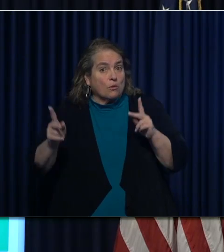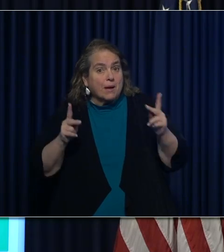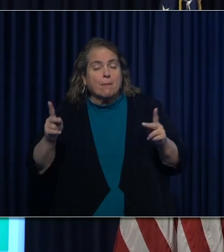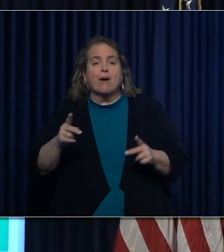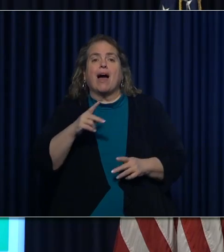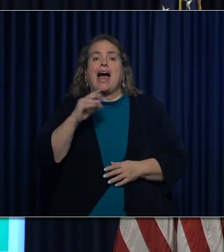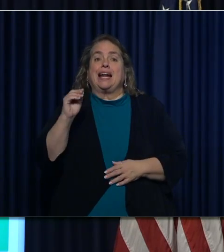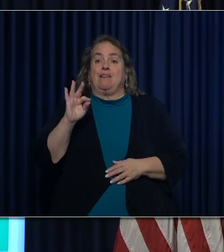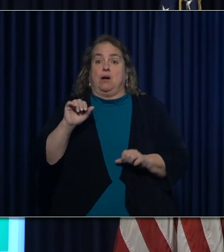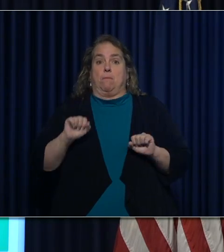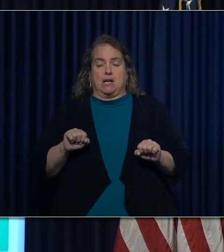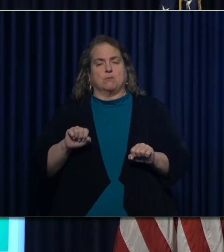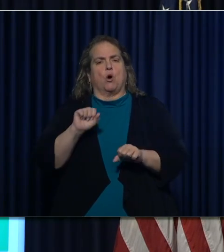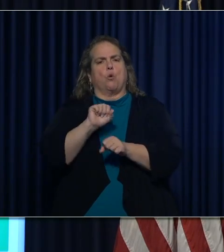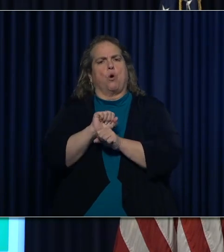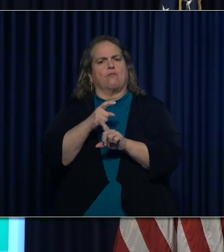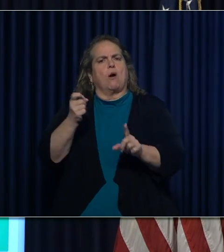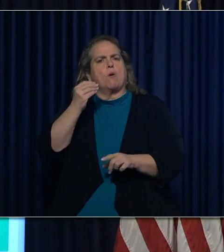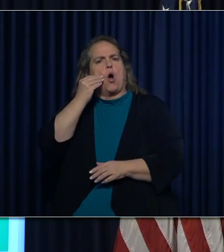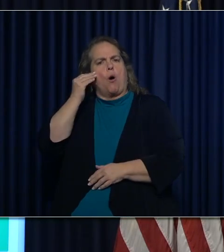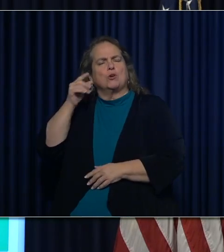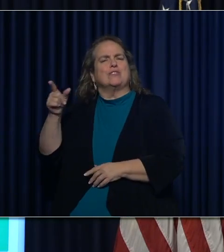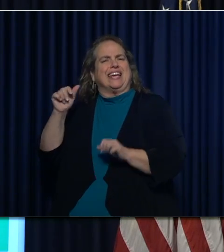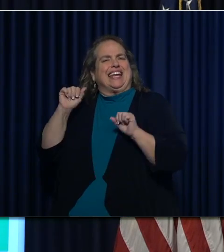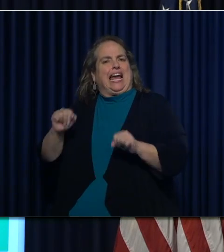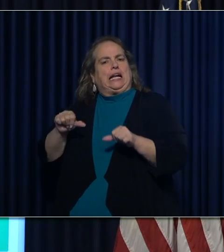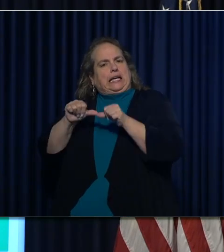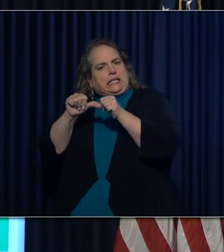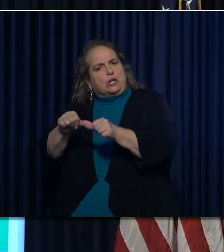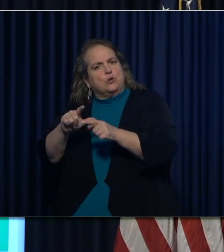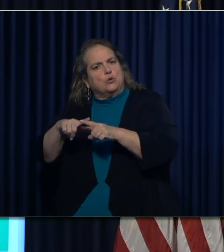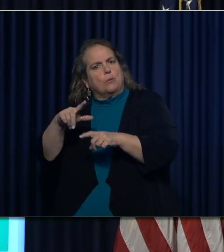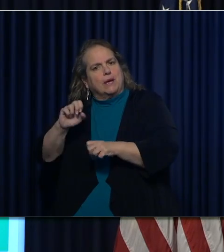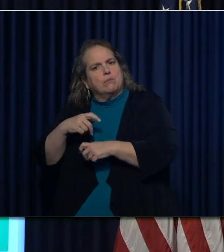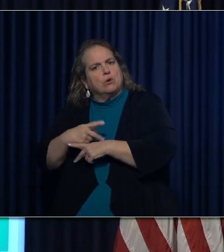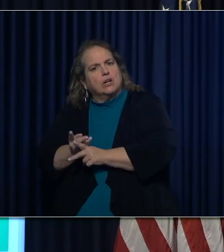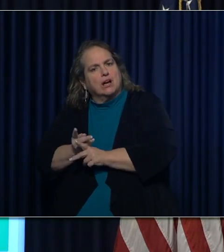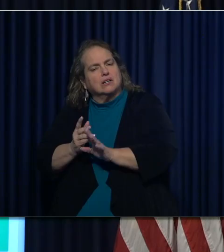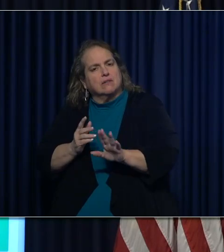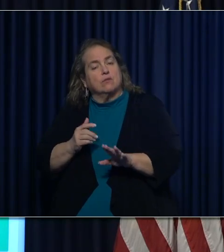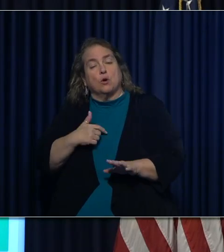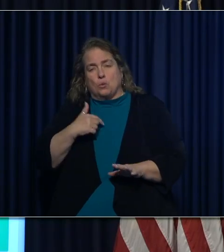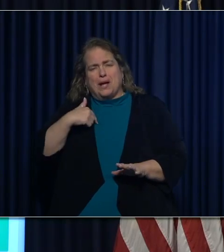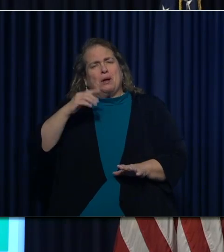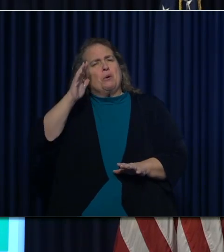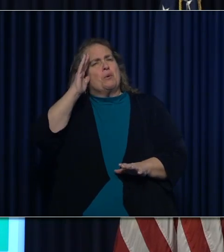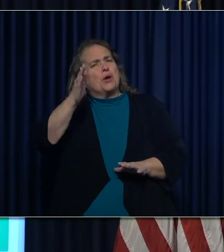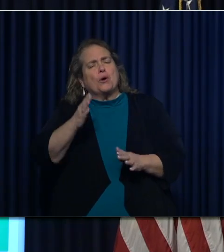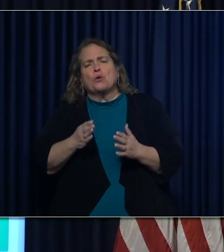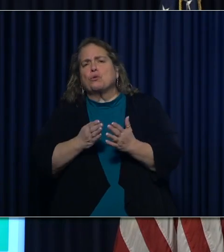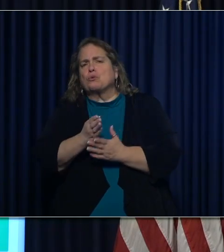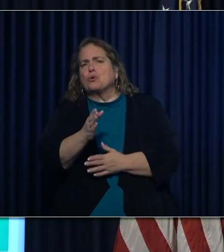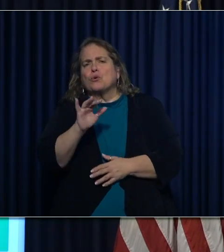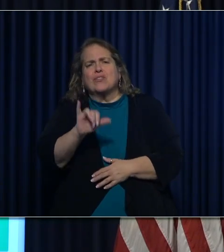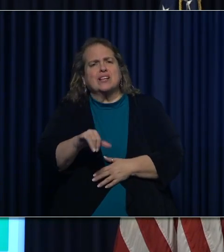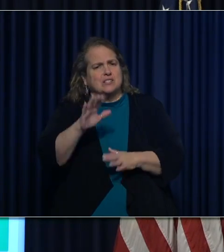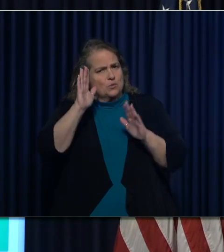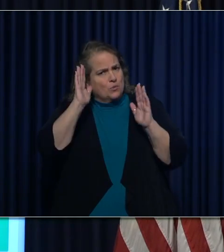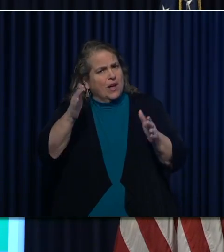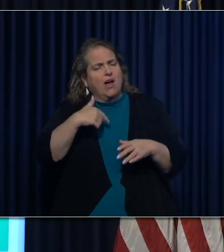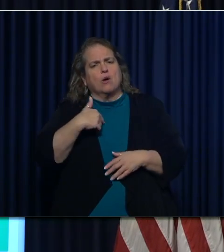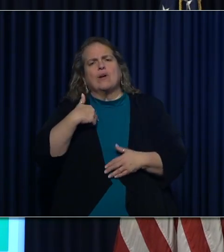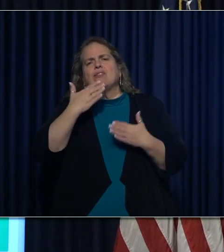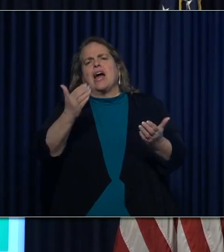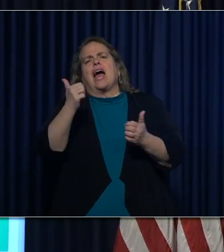to work at a distance so they continue to be productive if they are able. We will get through this. I thank everyone for their leadership, and I thank the governor for